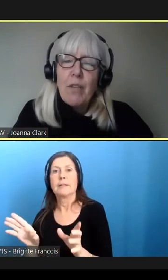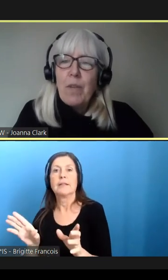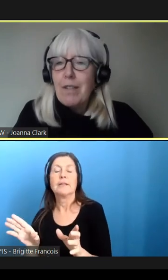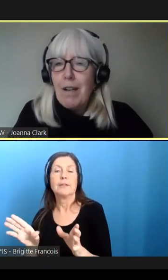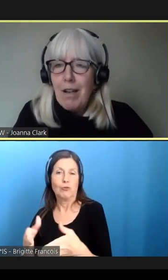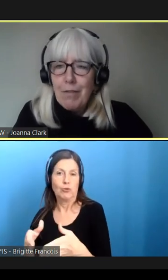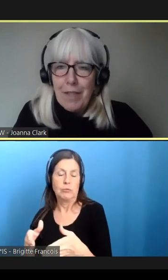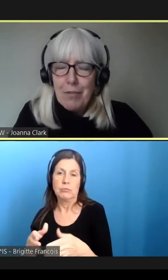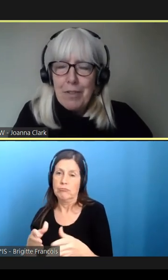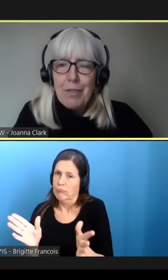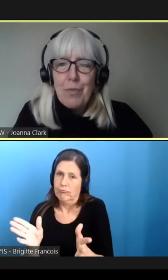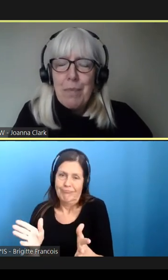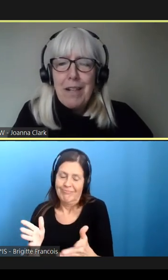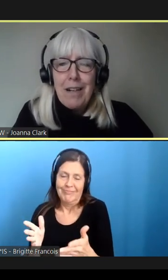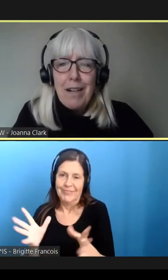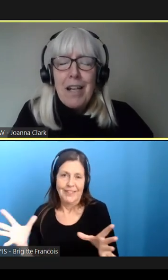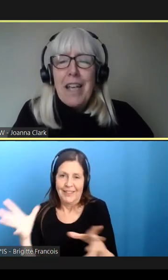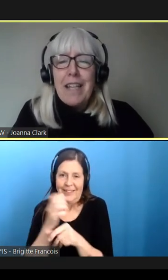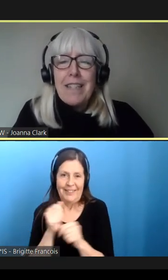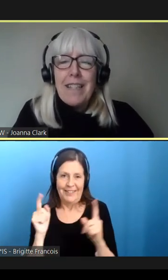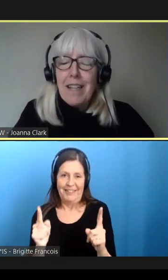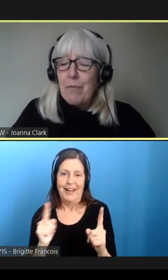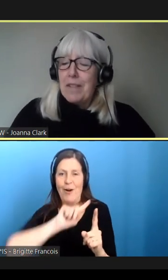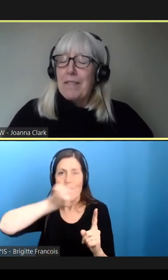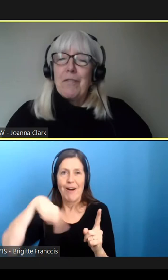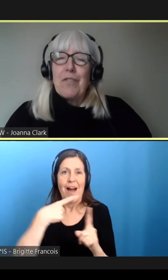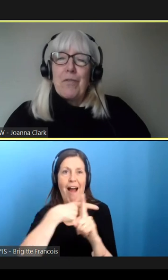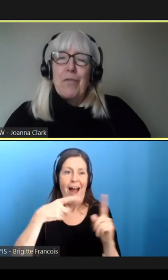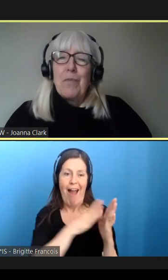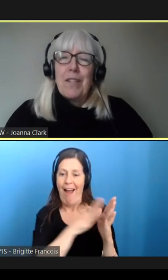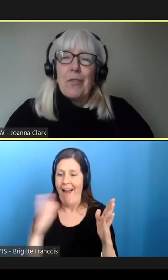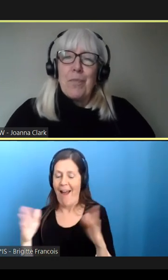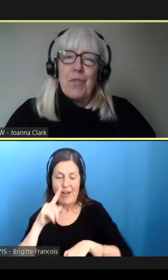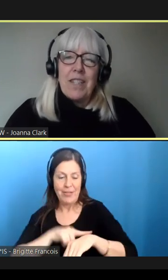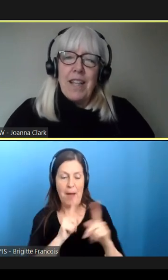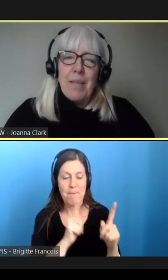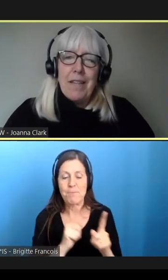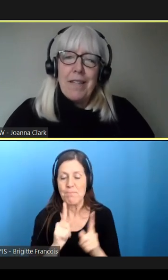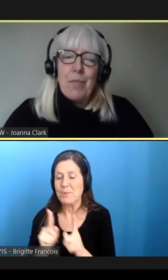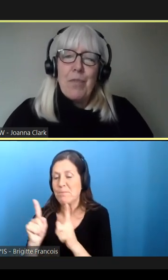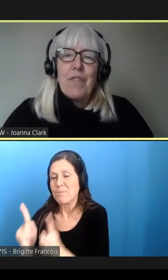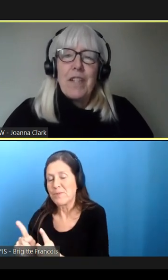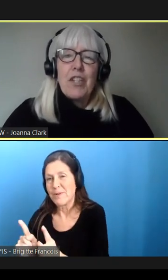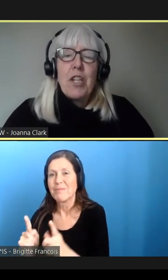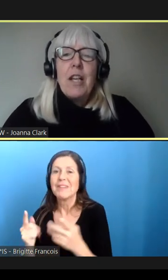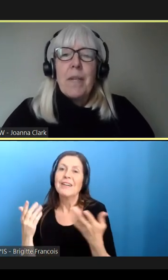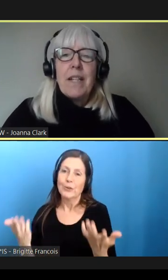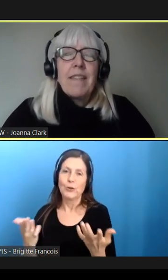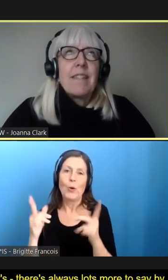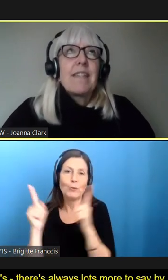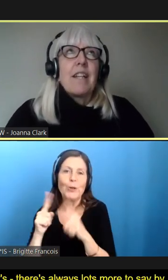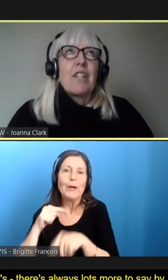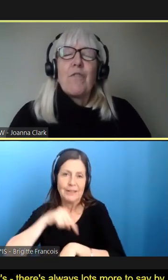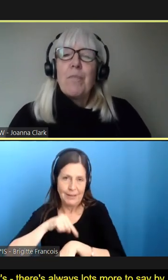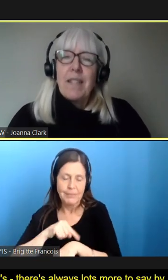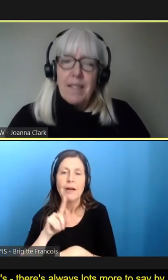only a 1.5 hour webinar. It's, there's always lots more to say by the time we finish. But I think